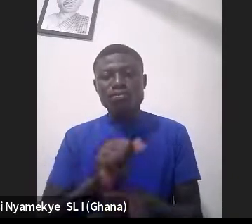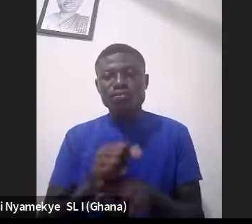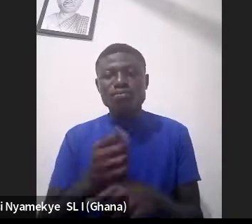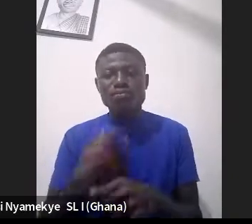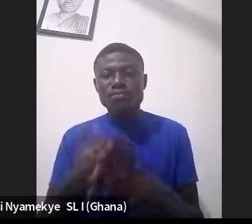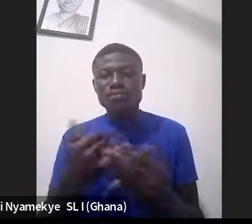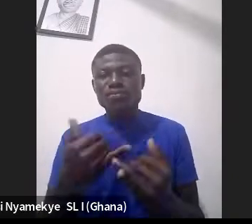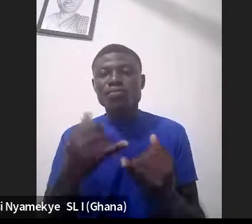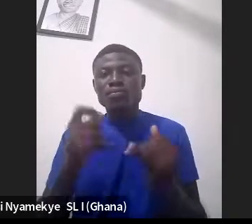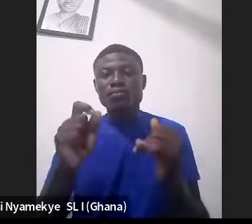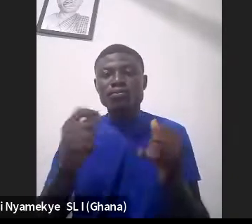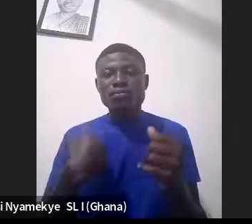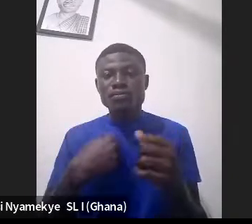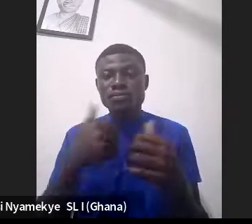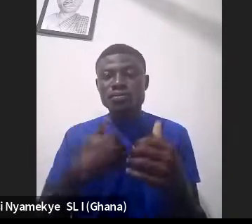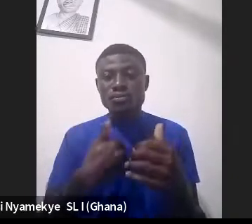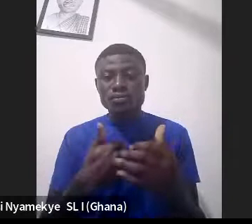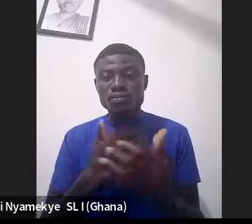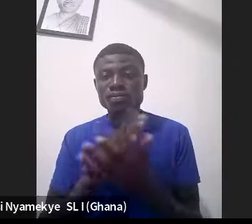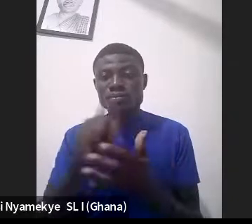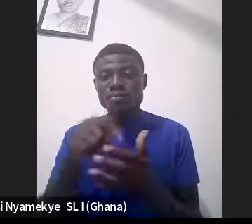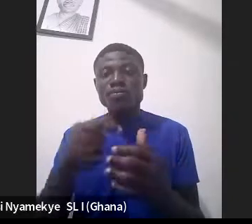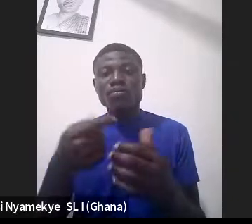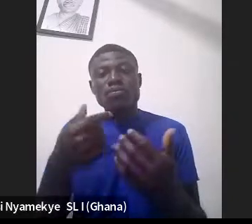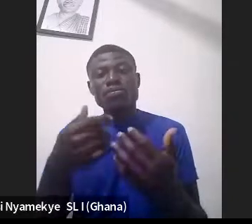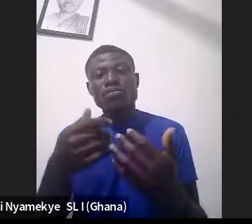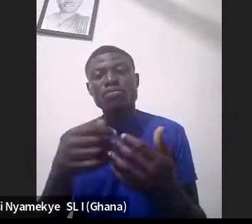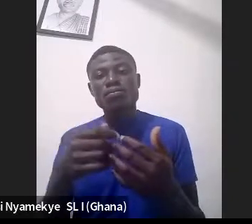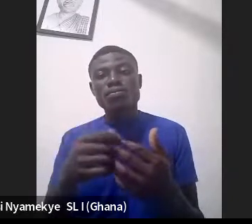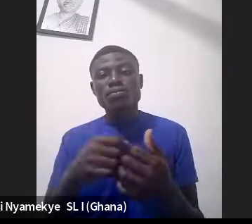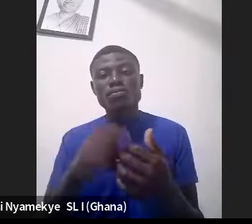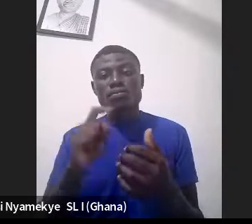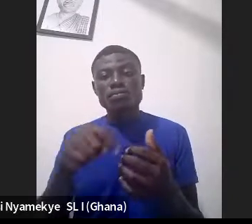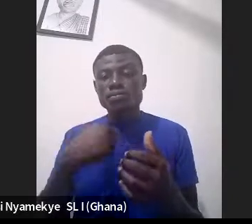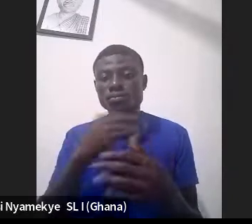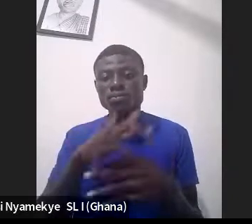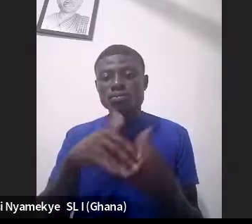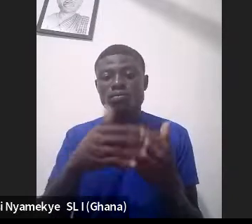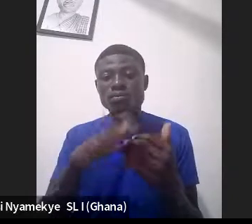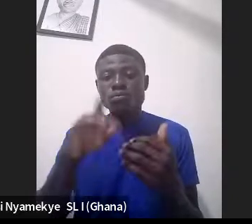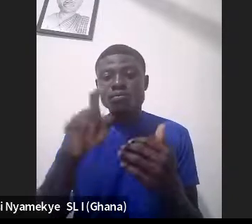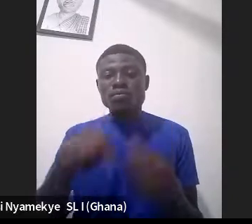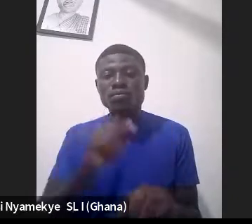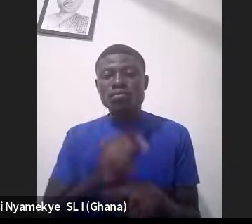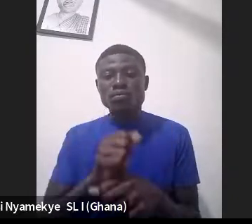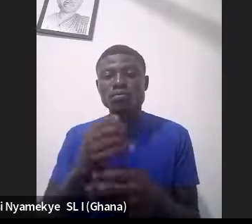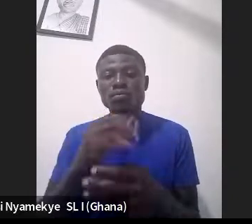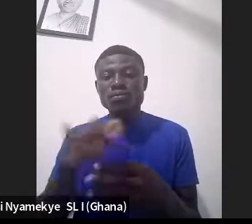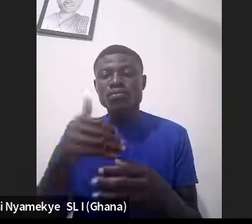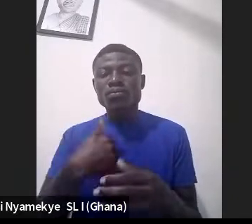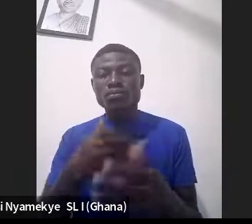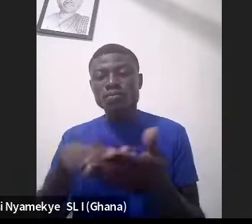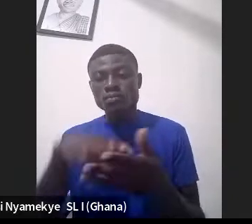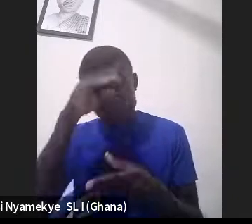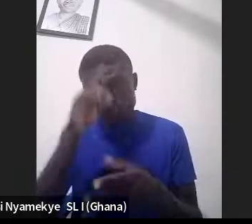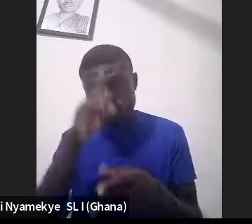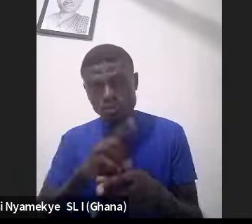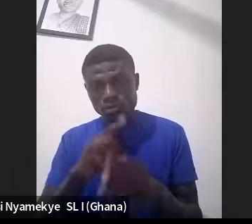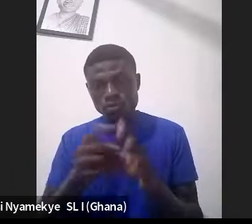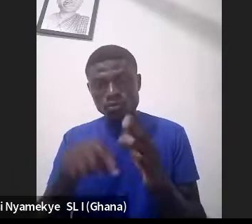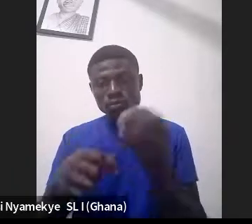tell, if you have the diagnosis, to tell children that they have dyslexia. I think it's important that parents,